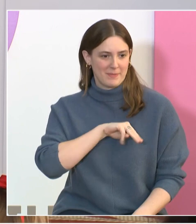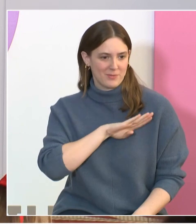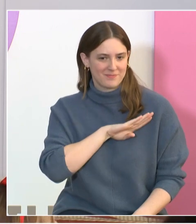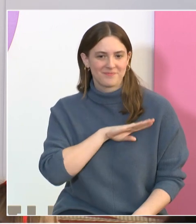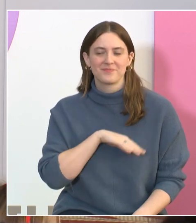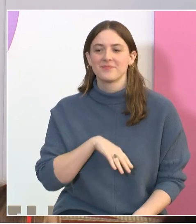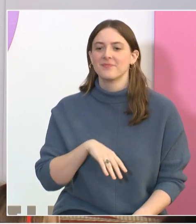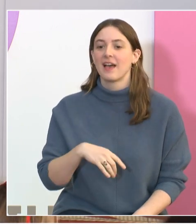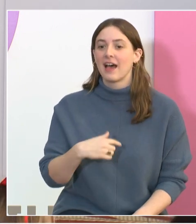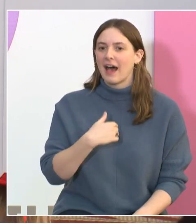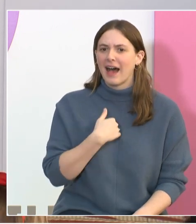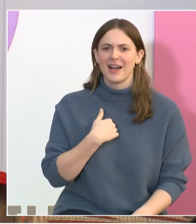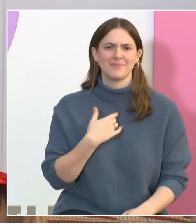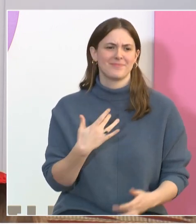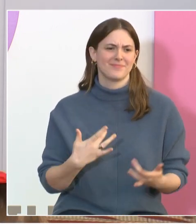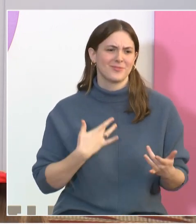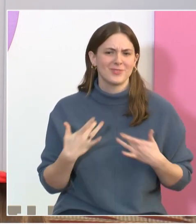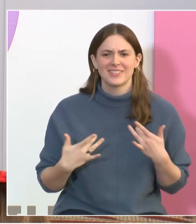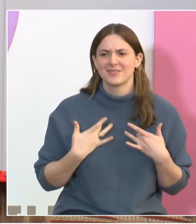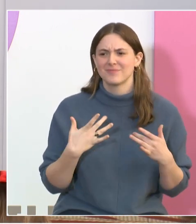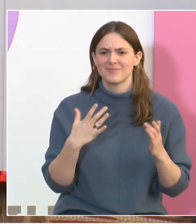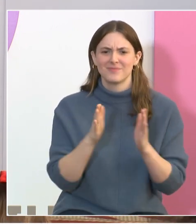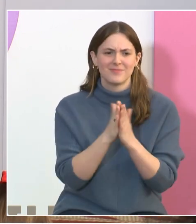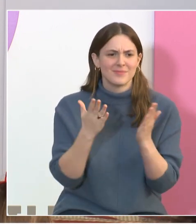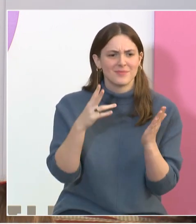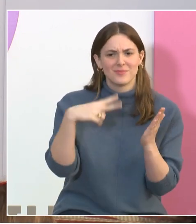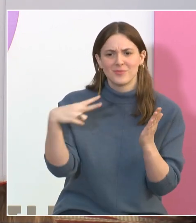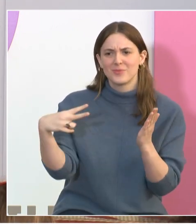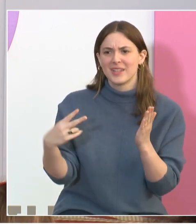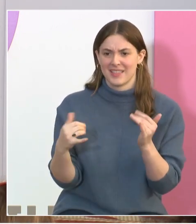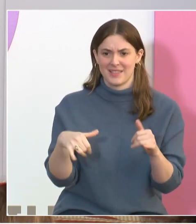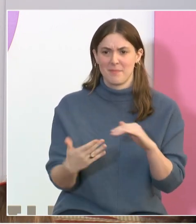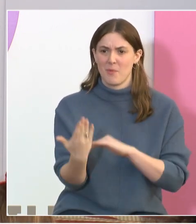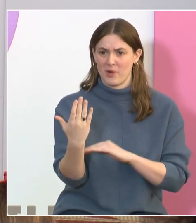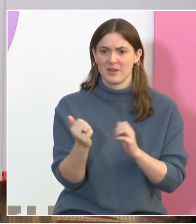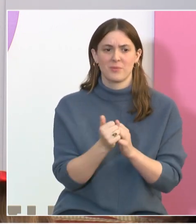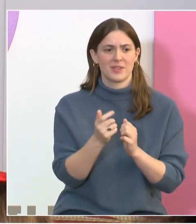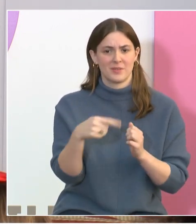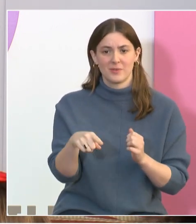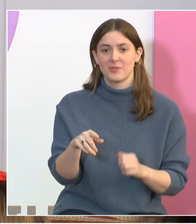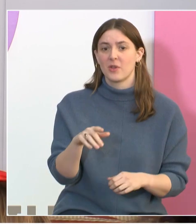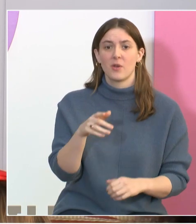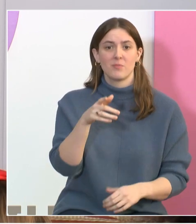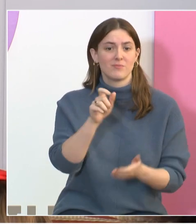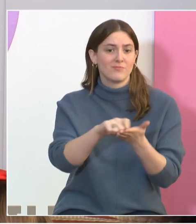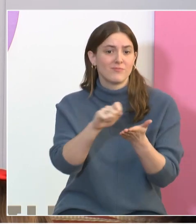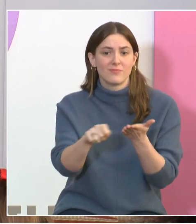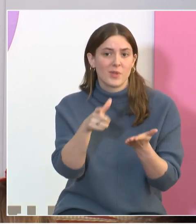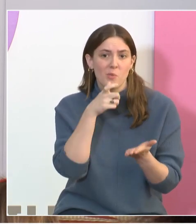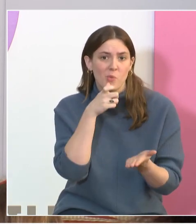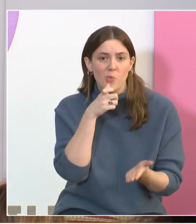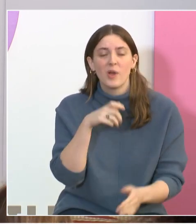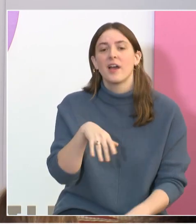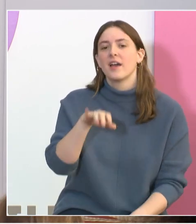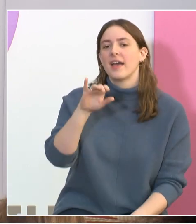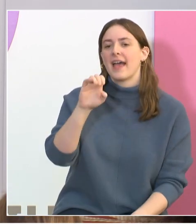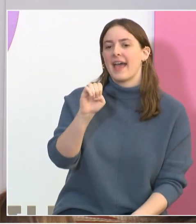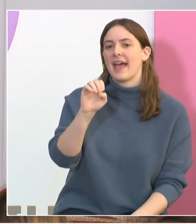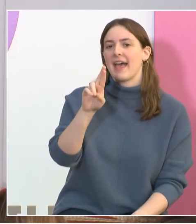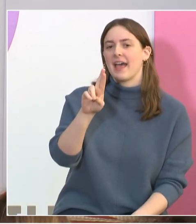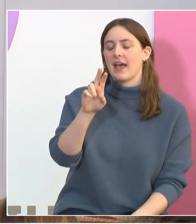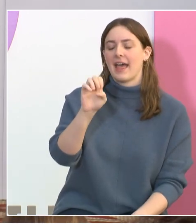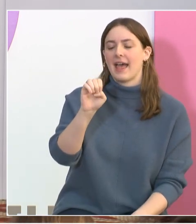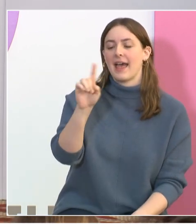to read a book to you this morning by Ezra Jack Keats. And it's called